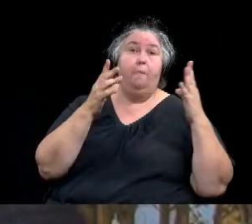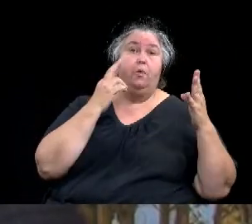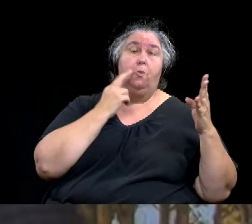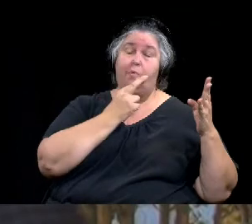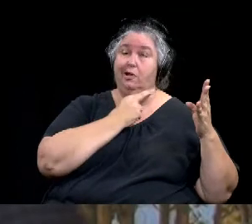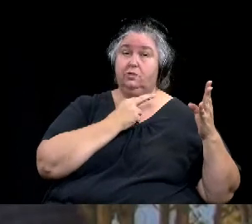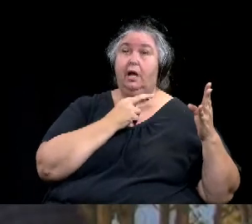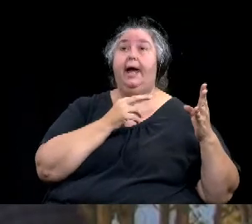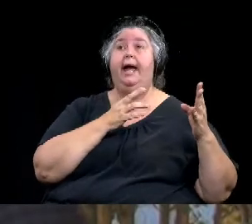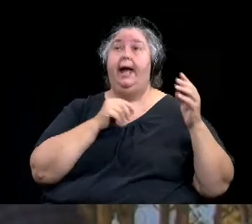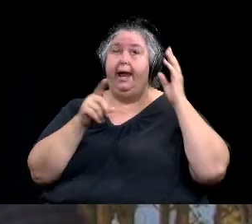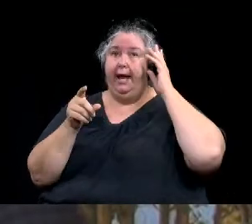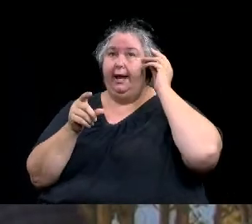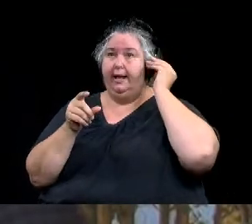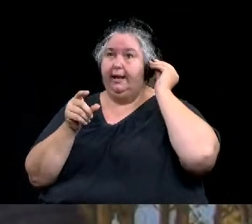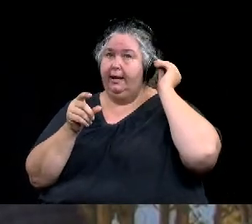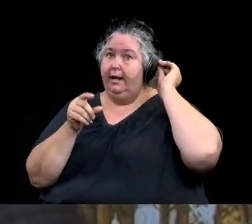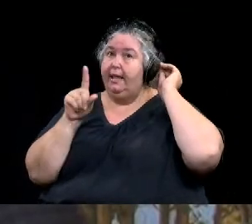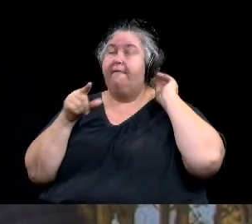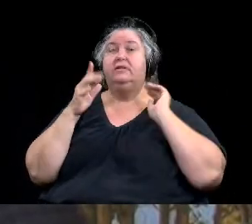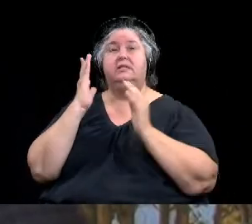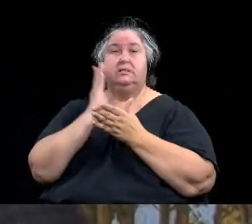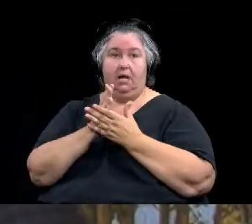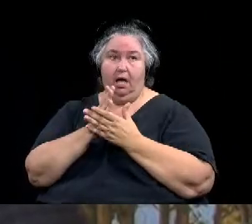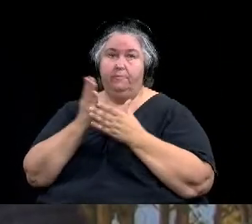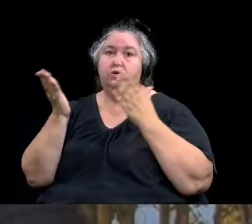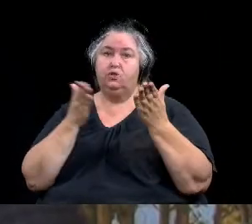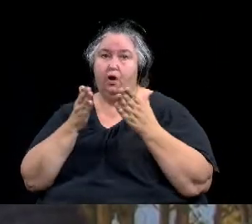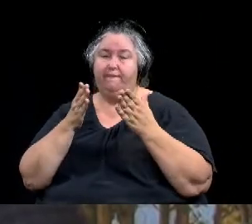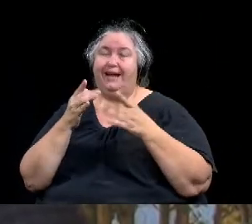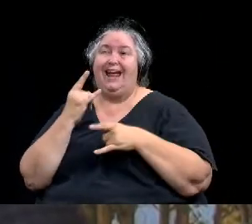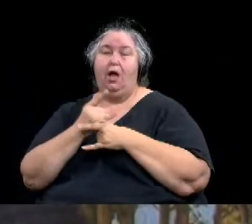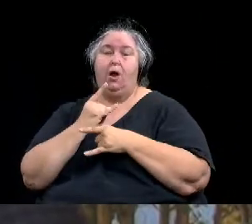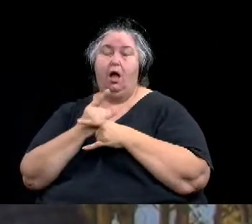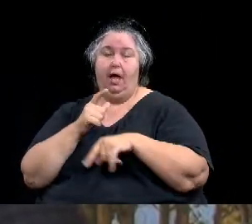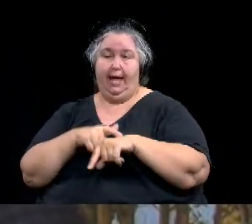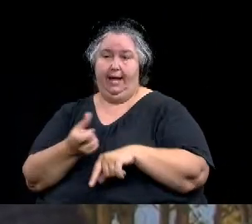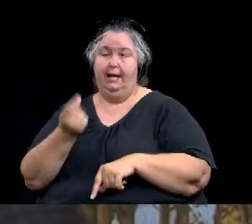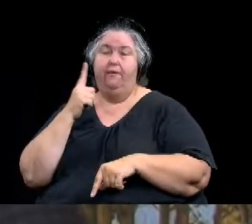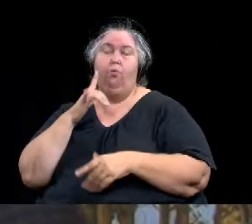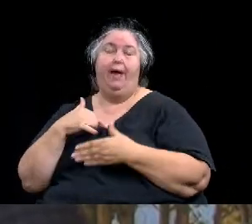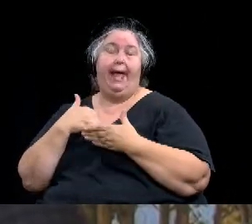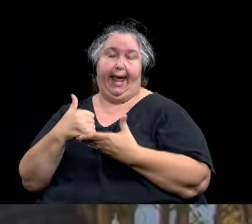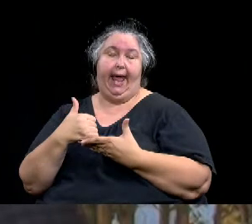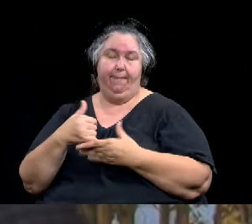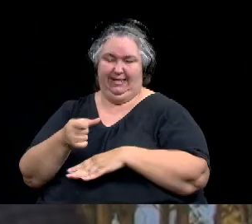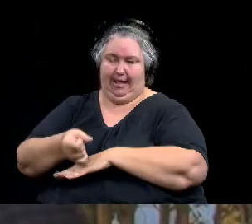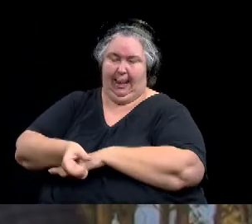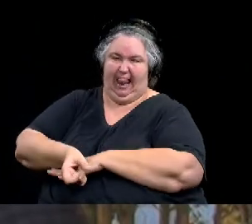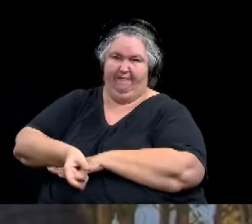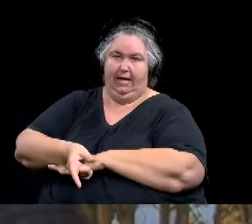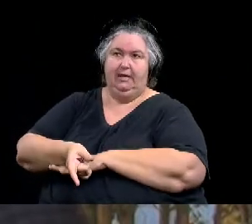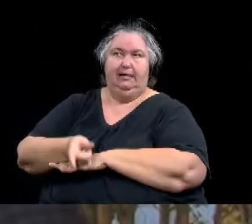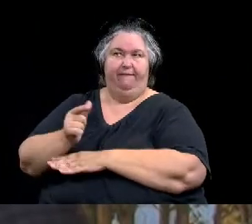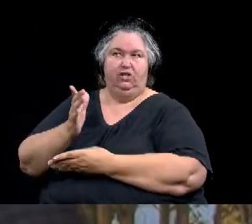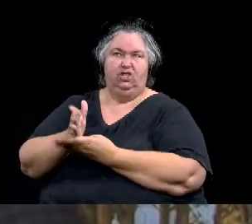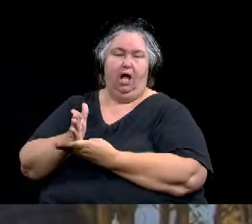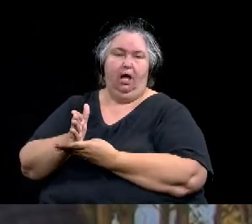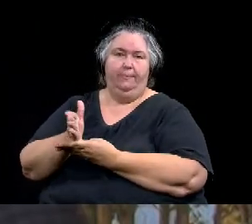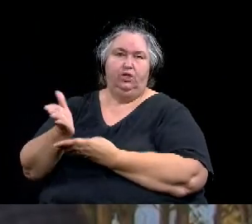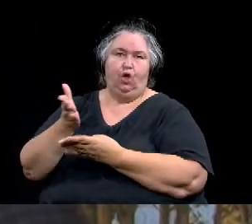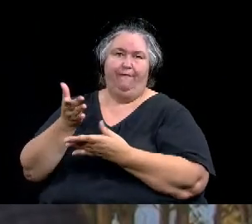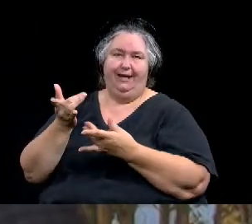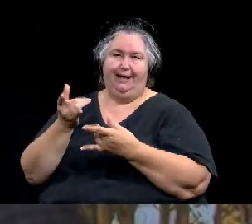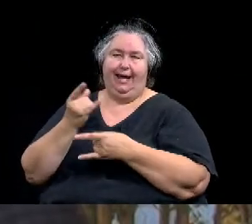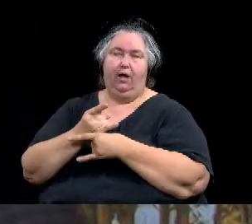they have to stop serving alcohol at 11 will help considerably. But you know, we're just going to have to wait and see what happens